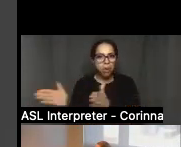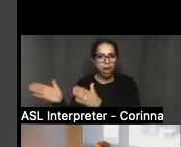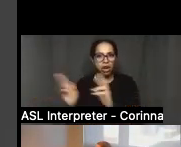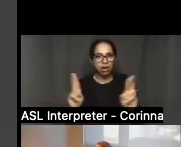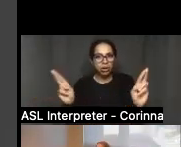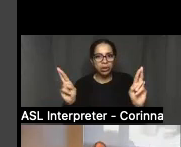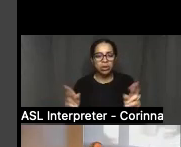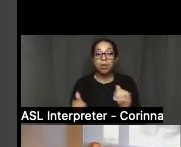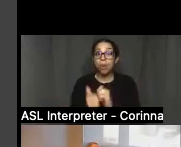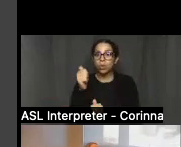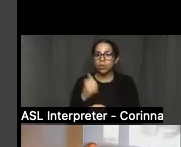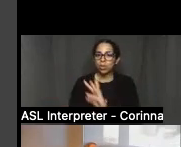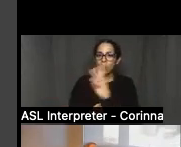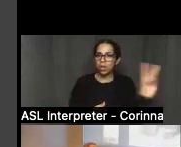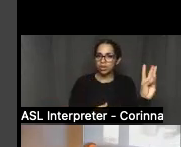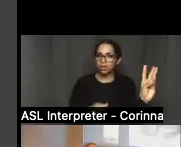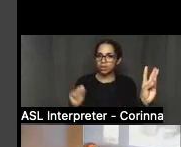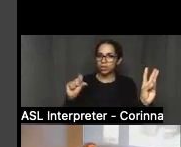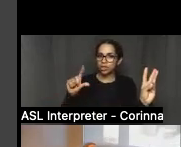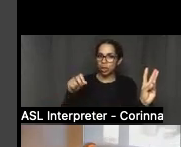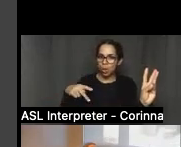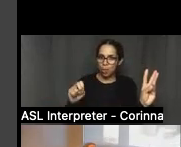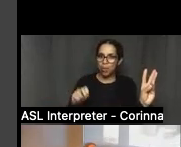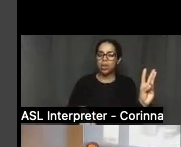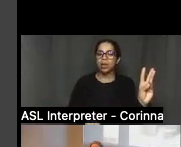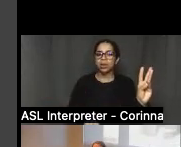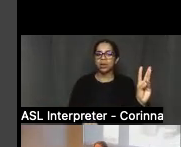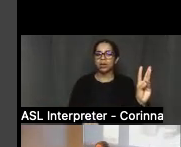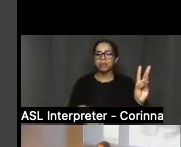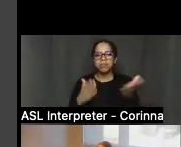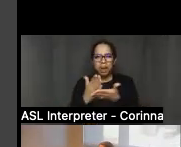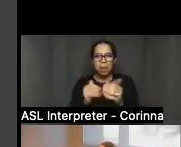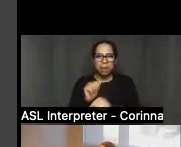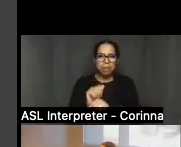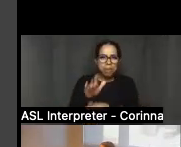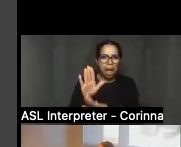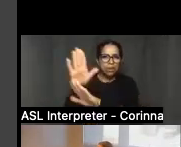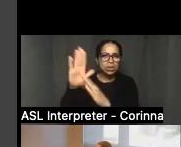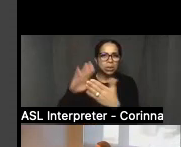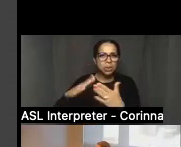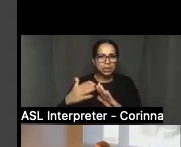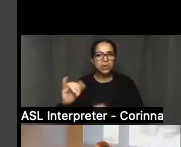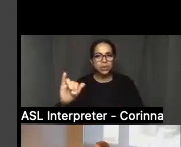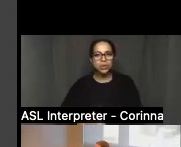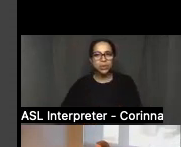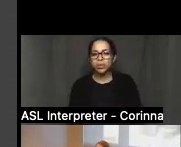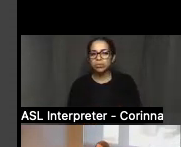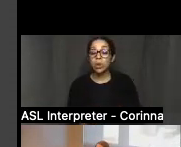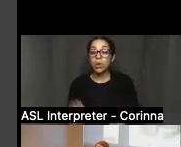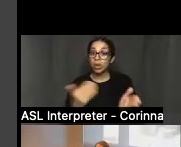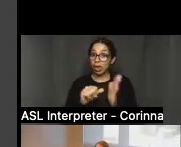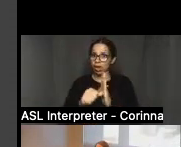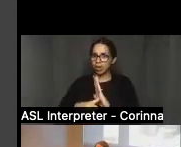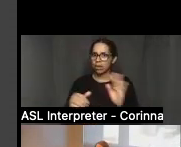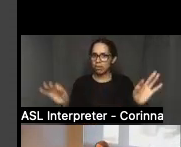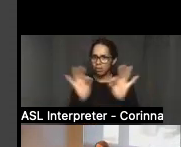on the west slope, in our mountain area, and also in some of our mountain communities here too. So again, important insights